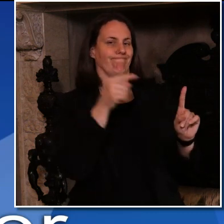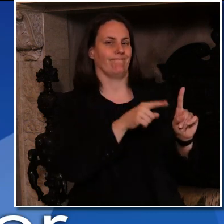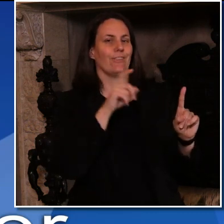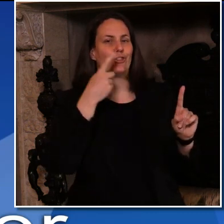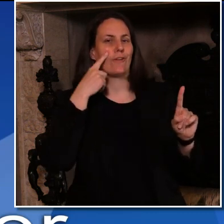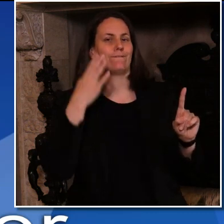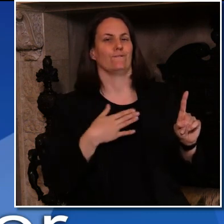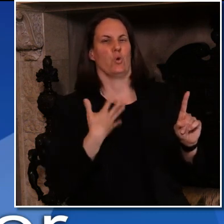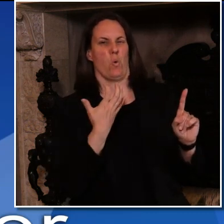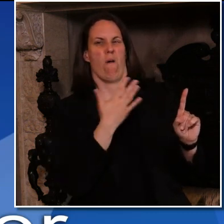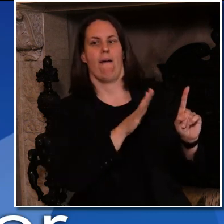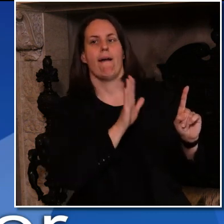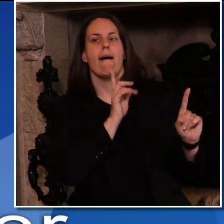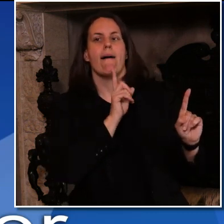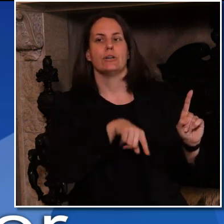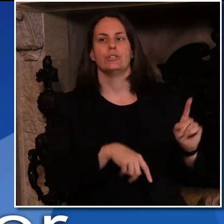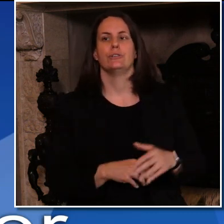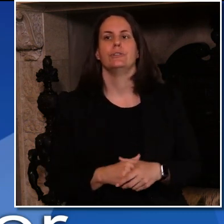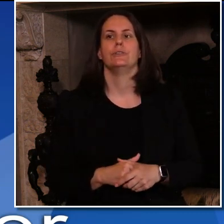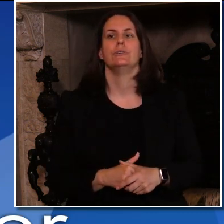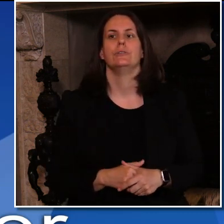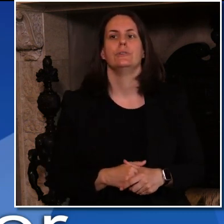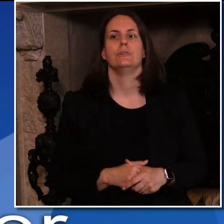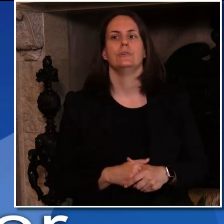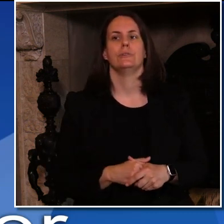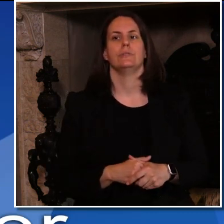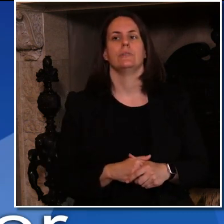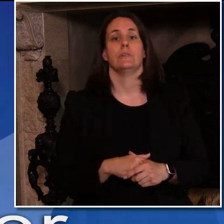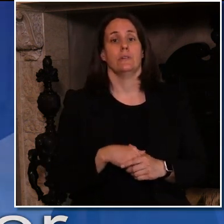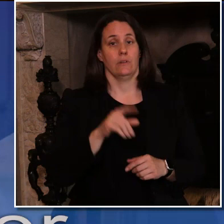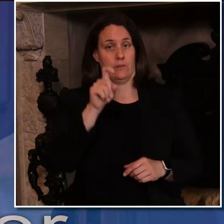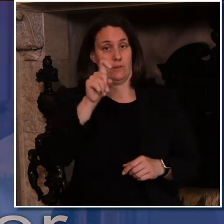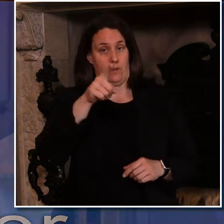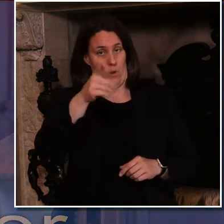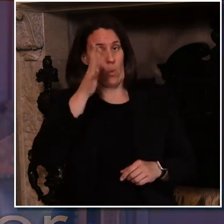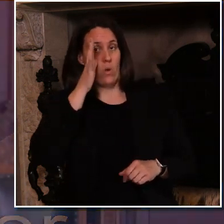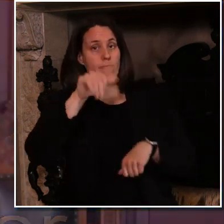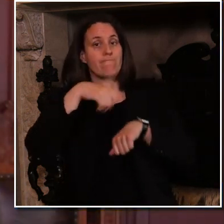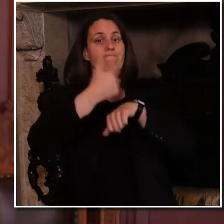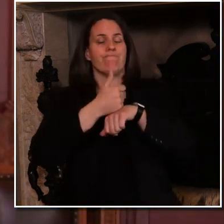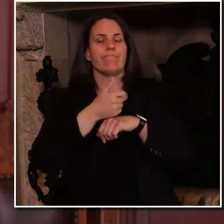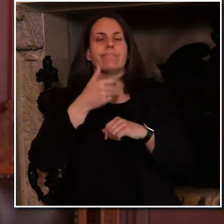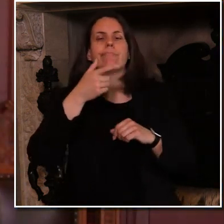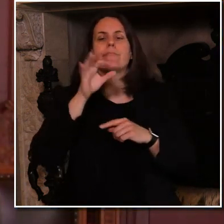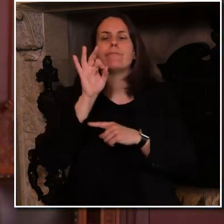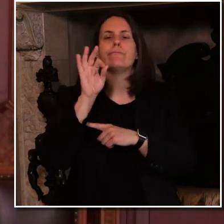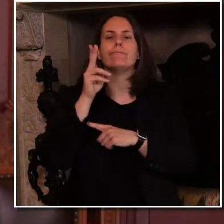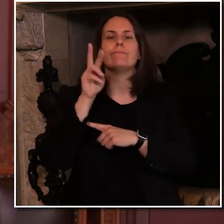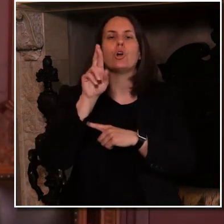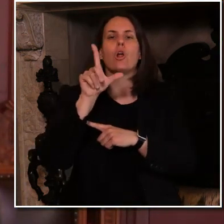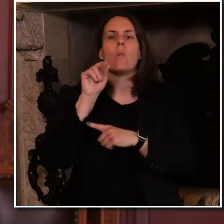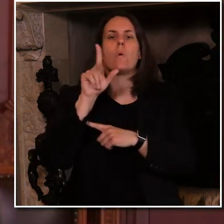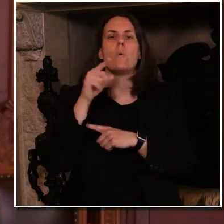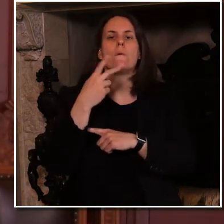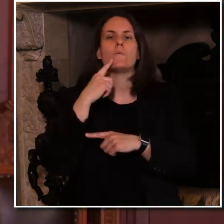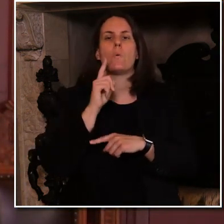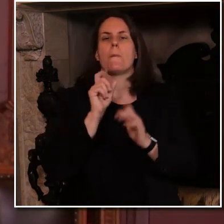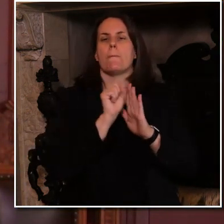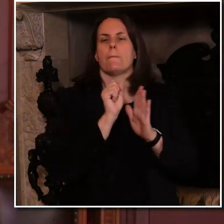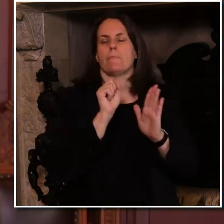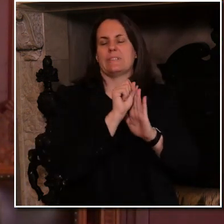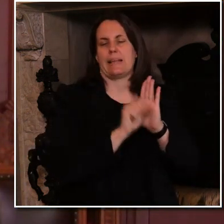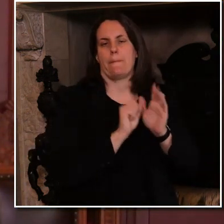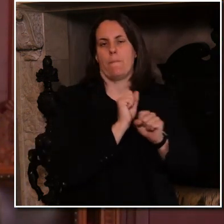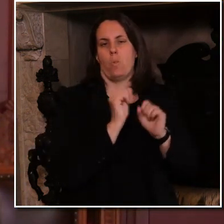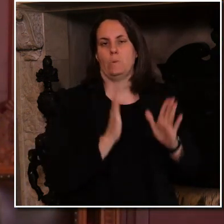be furloughs of state employees? I'm not able to say that at this time. We're working hard to get this